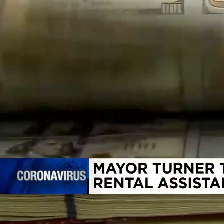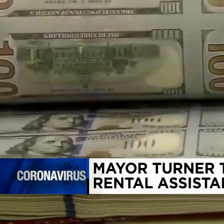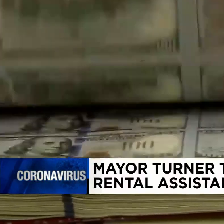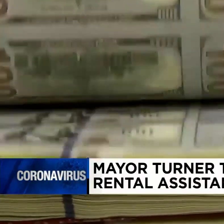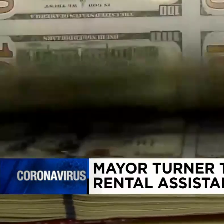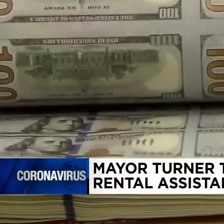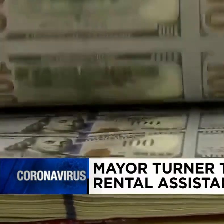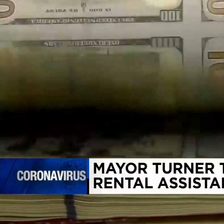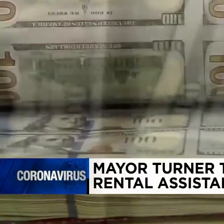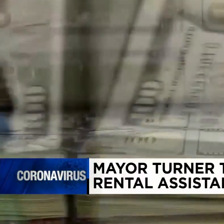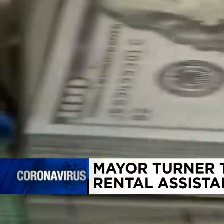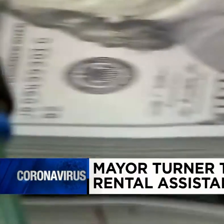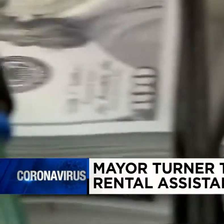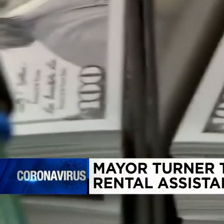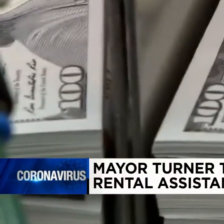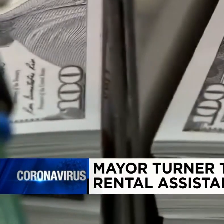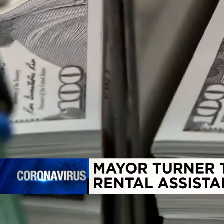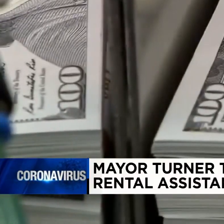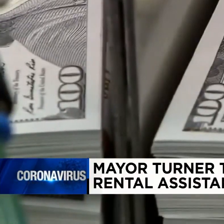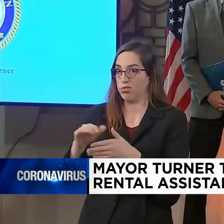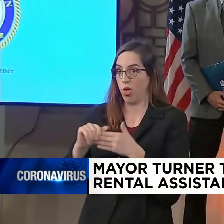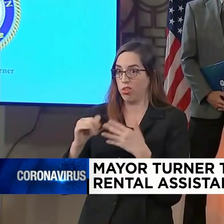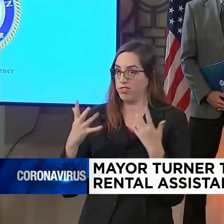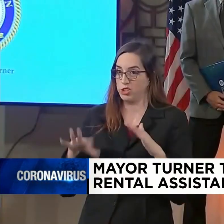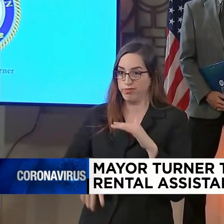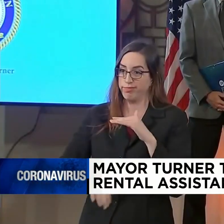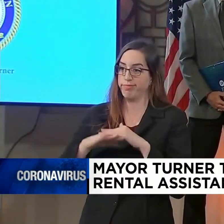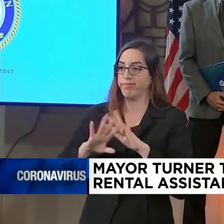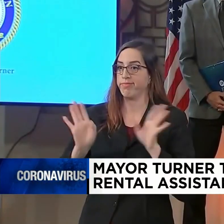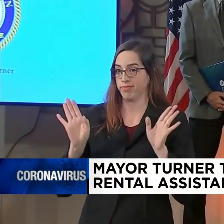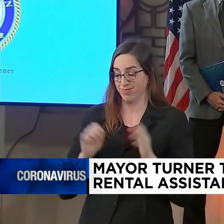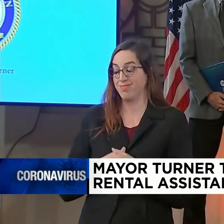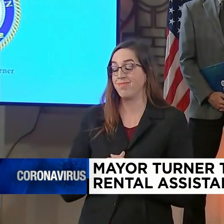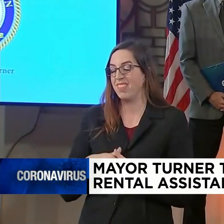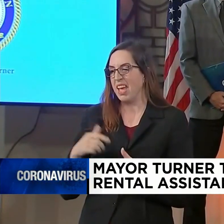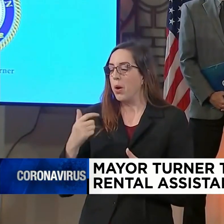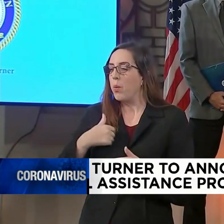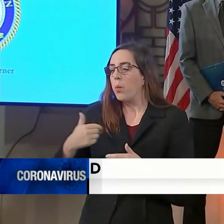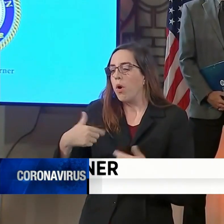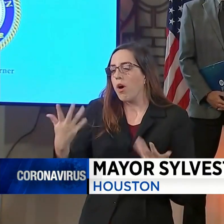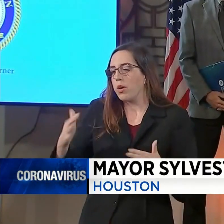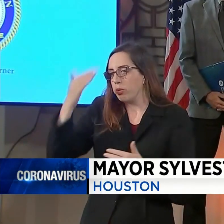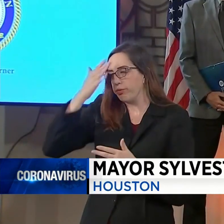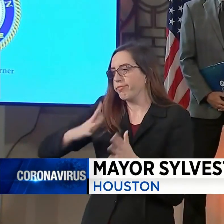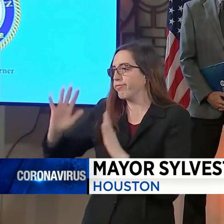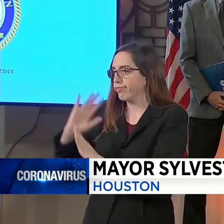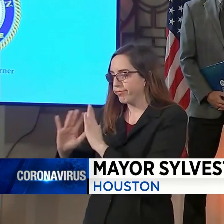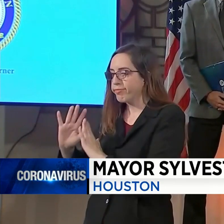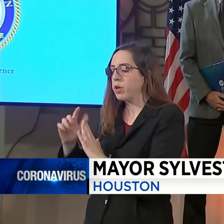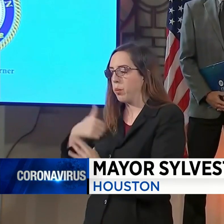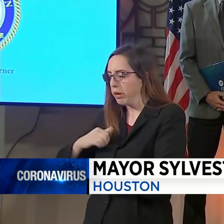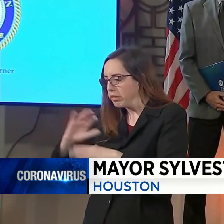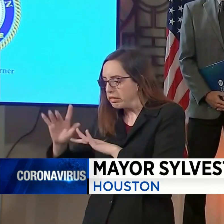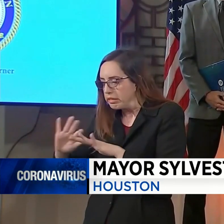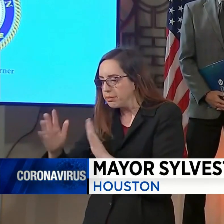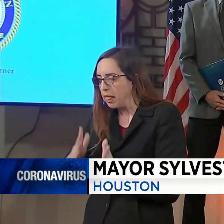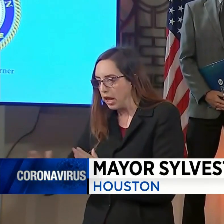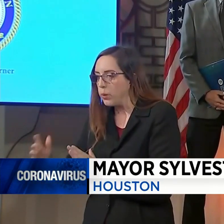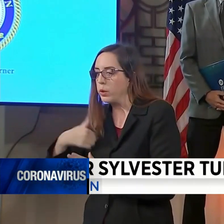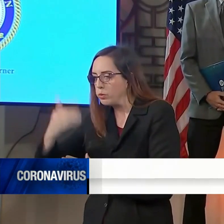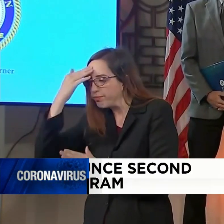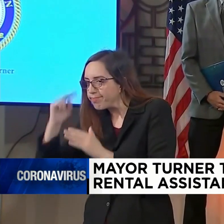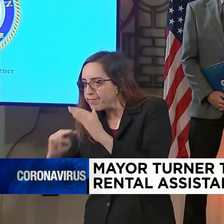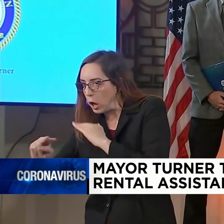it. The money gone in 90 minutes. I knew going into it that the need would be greater than the